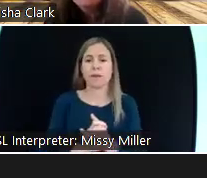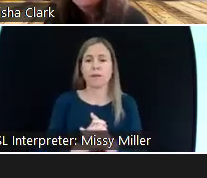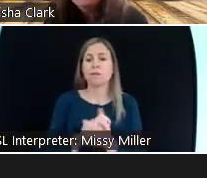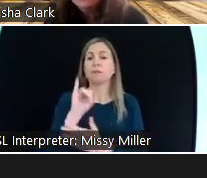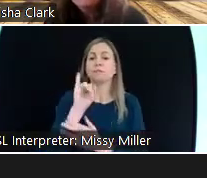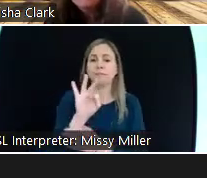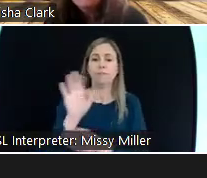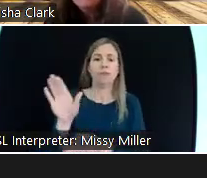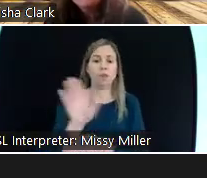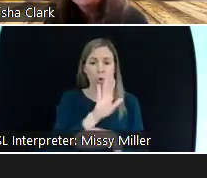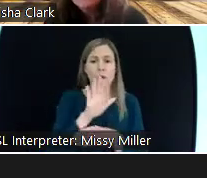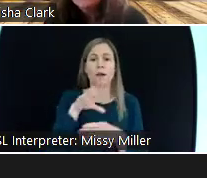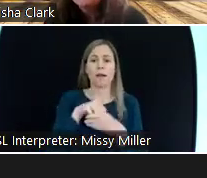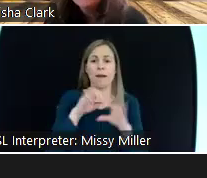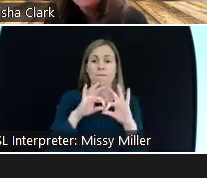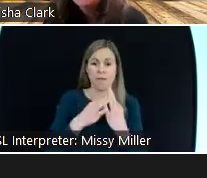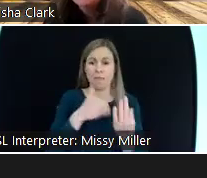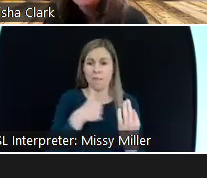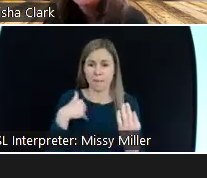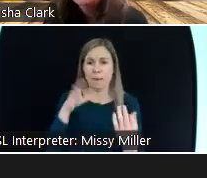immediate family member, there is